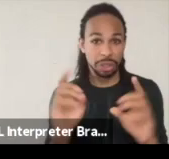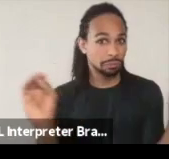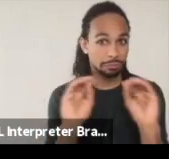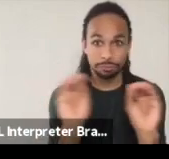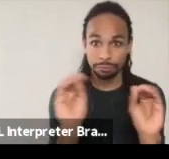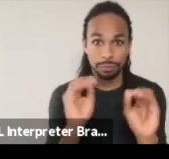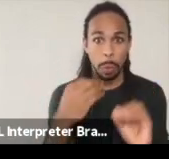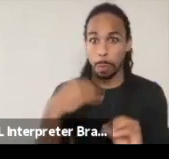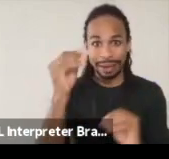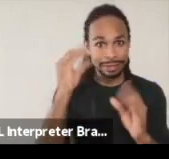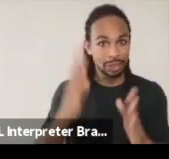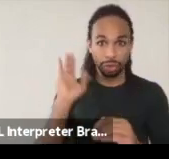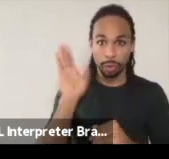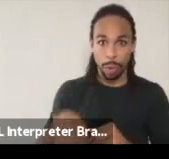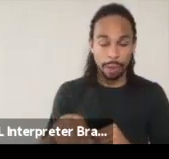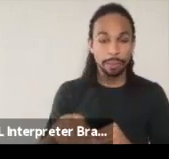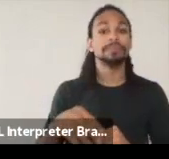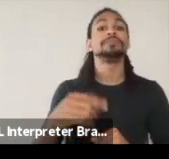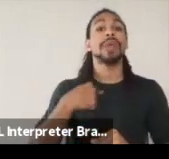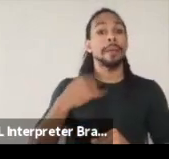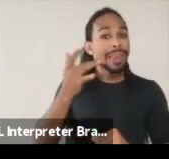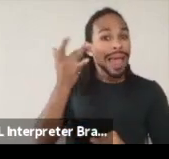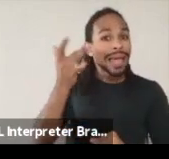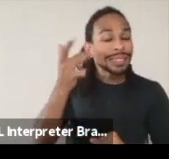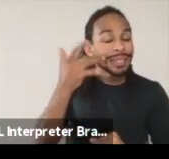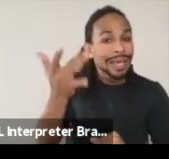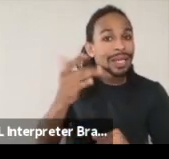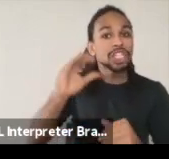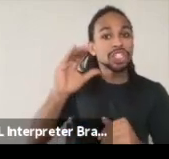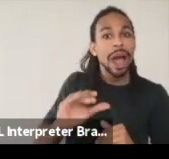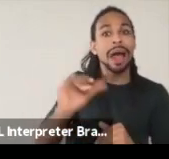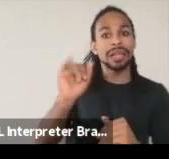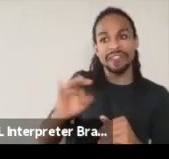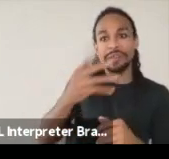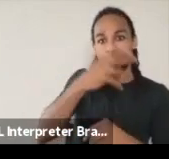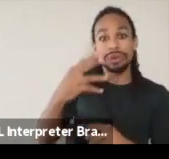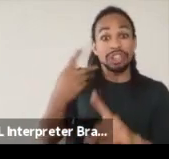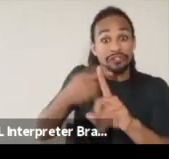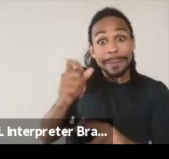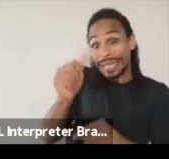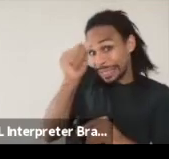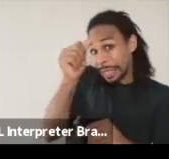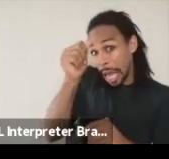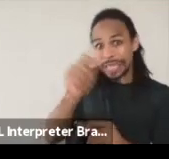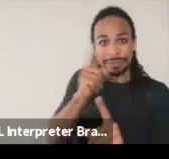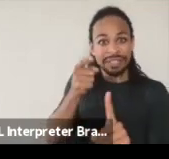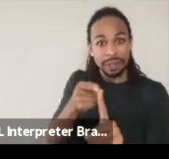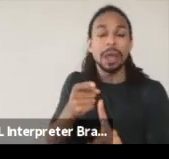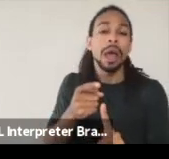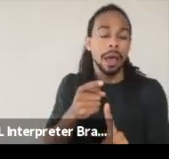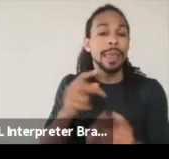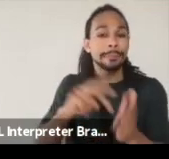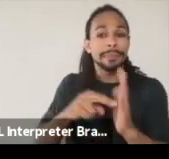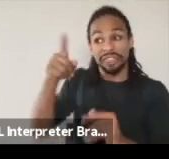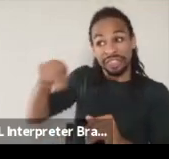light skinned child of immigrants from India specifically, that I was seen